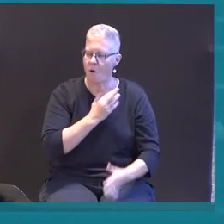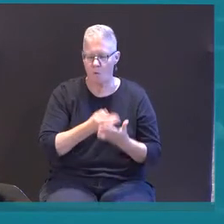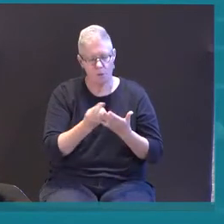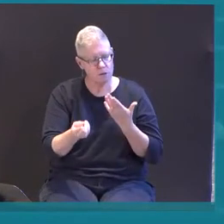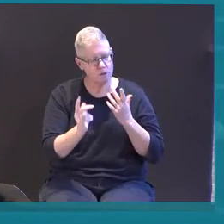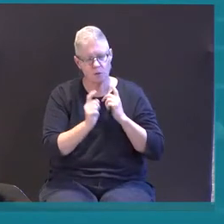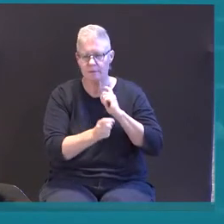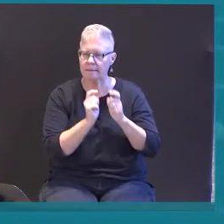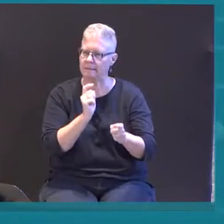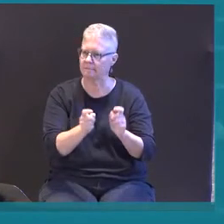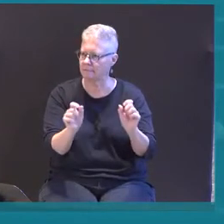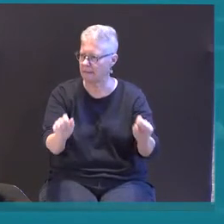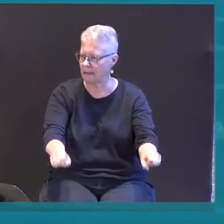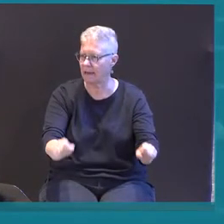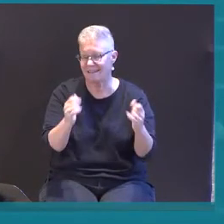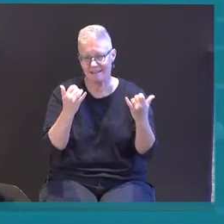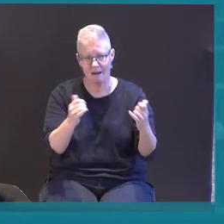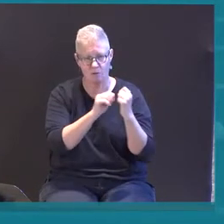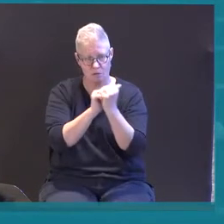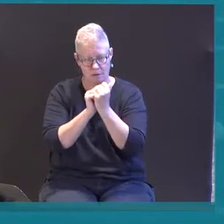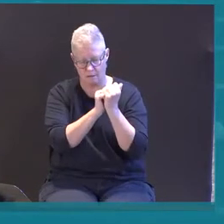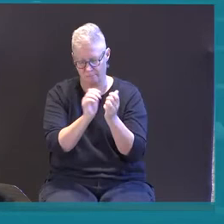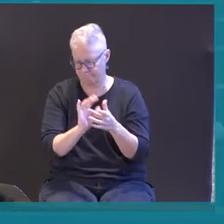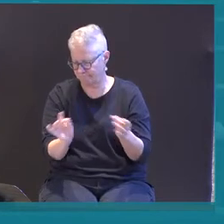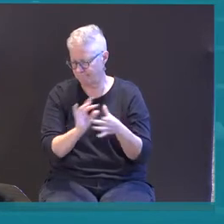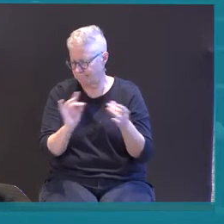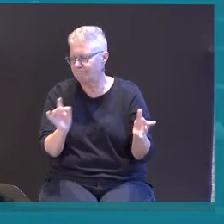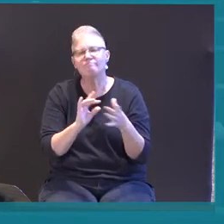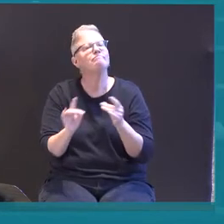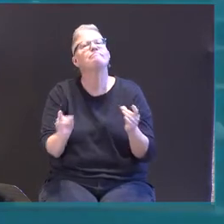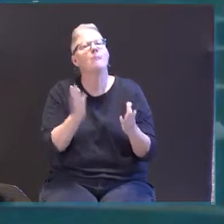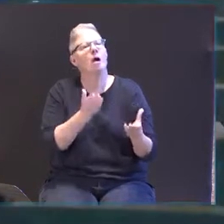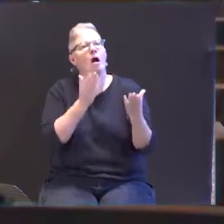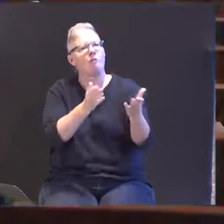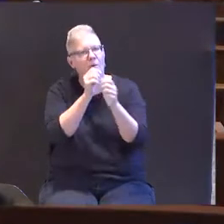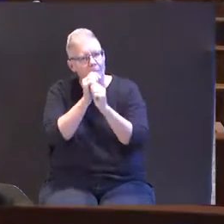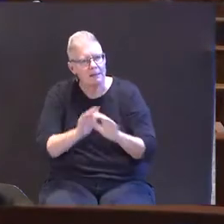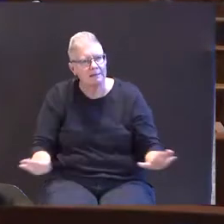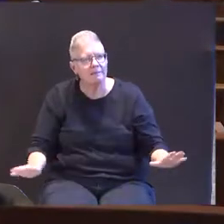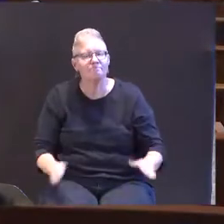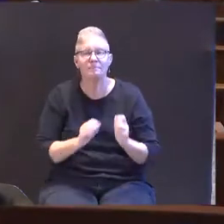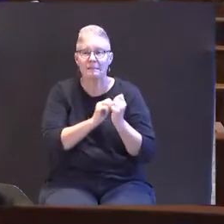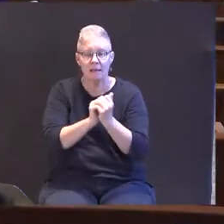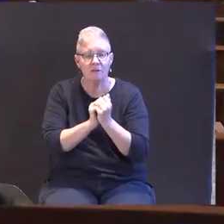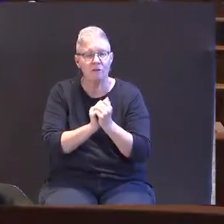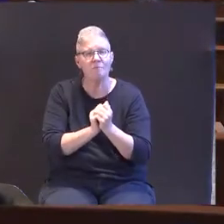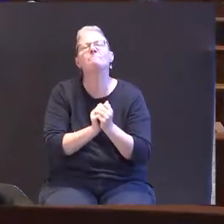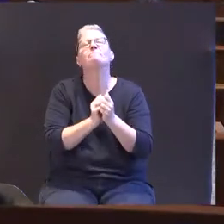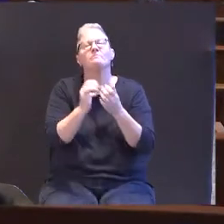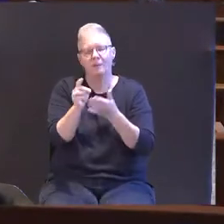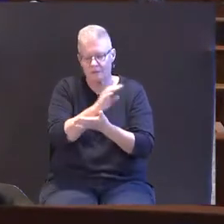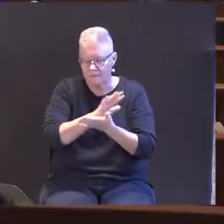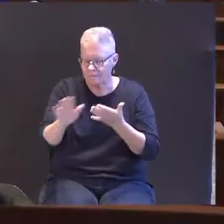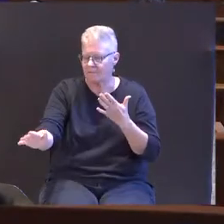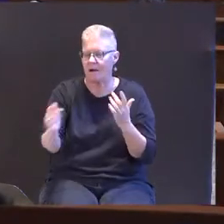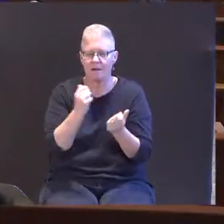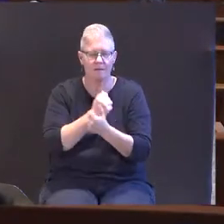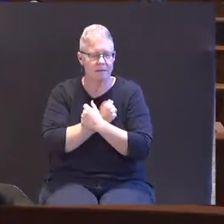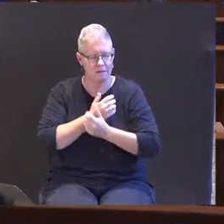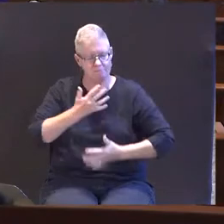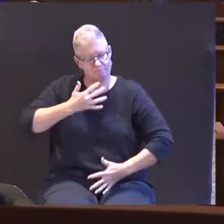church offertory blessing found in your order of service. Together, divine love flowing through me blesses